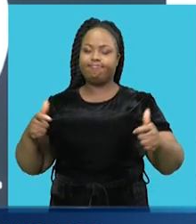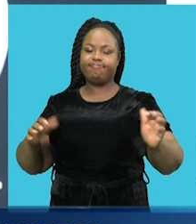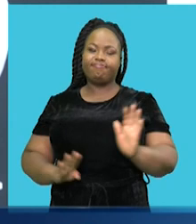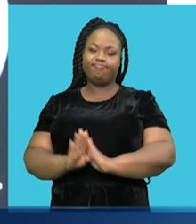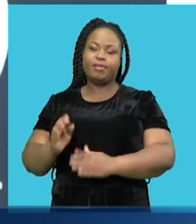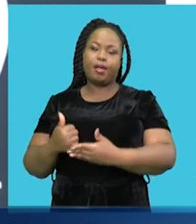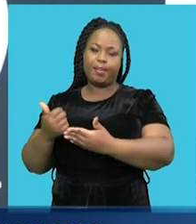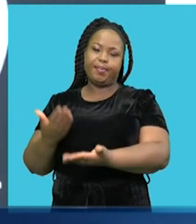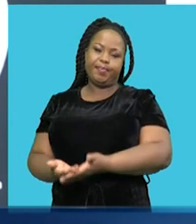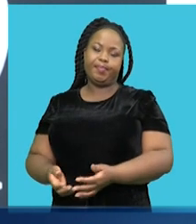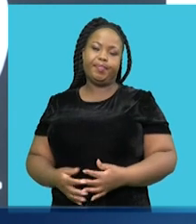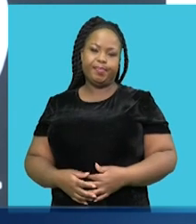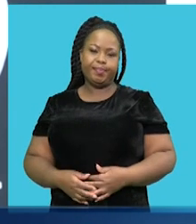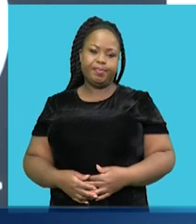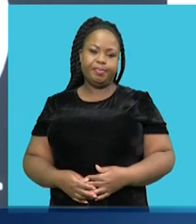On